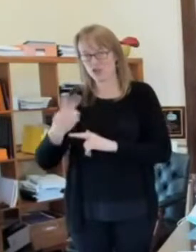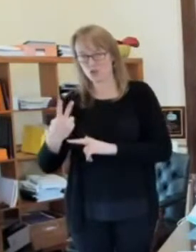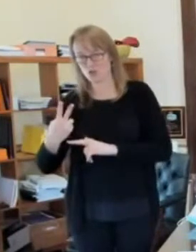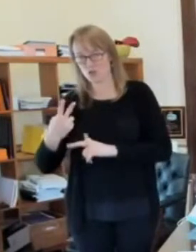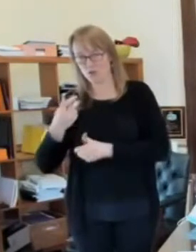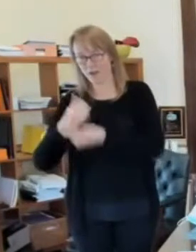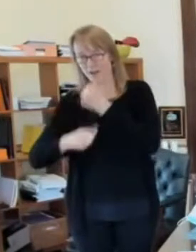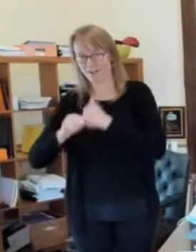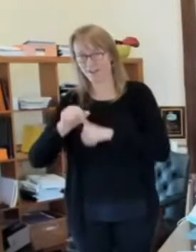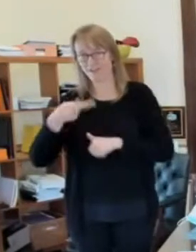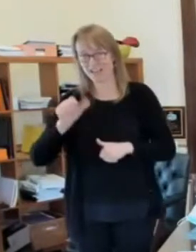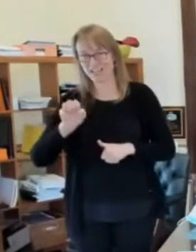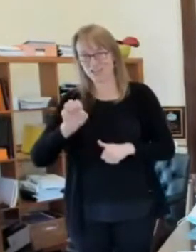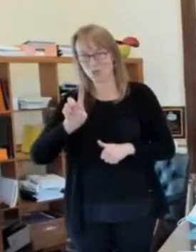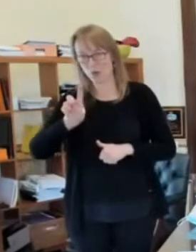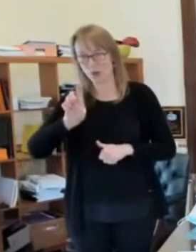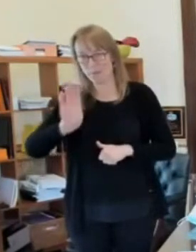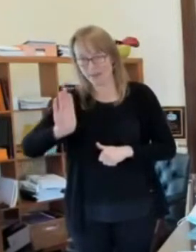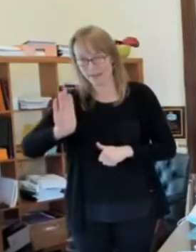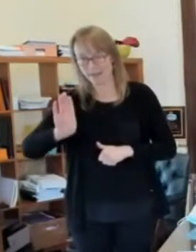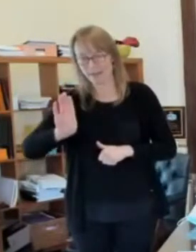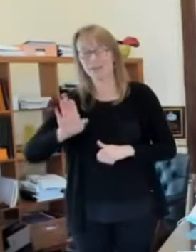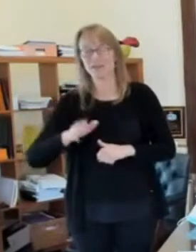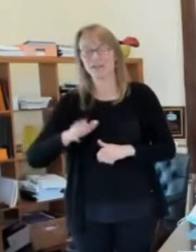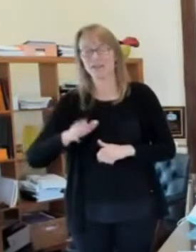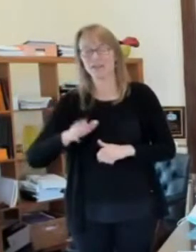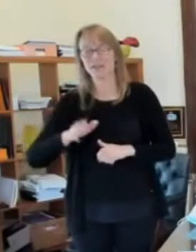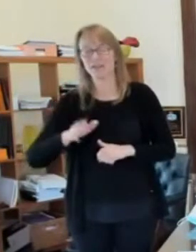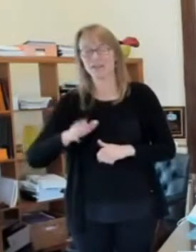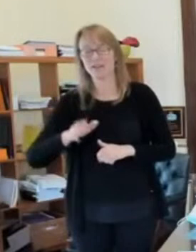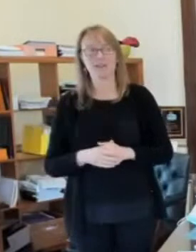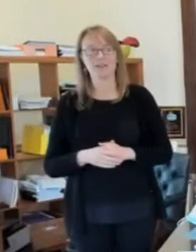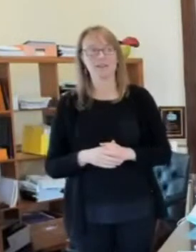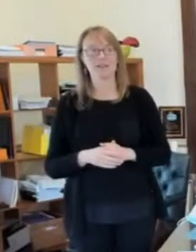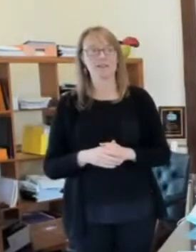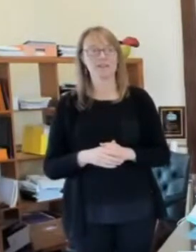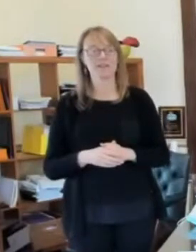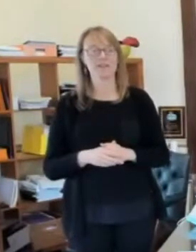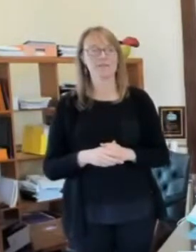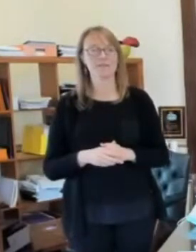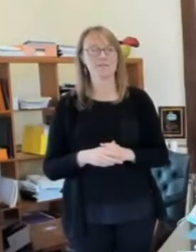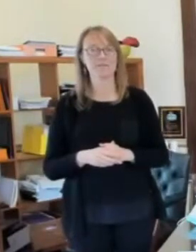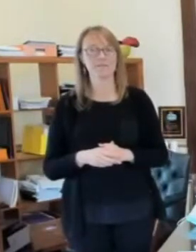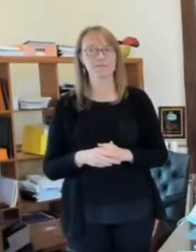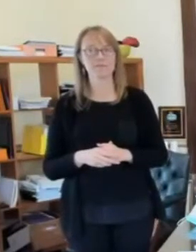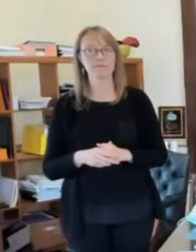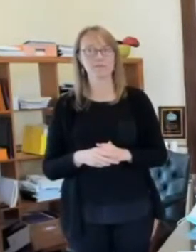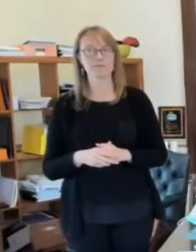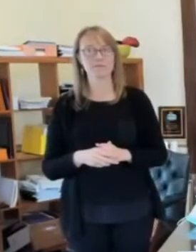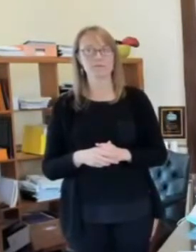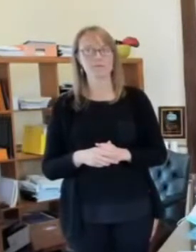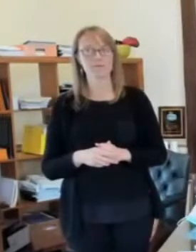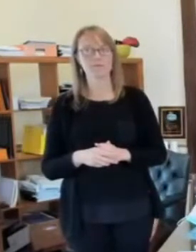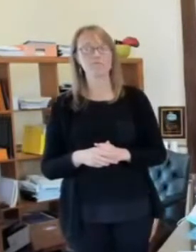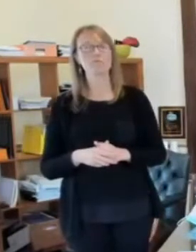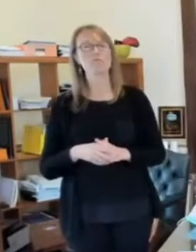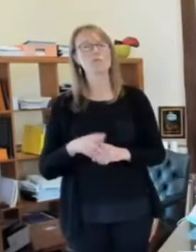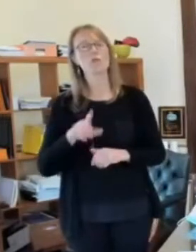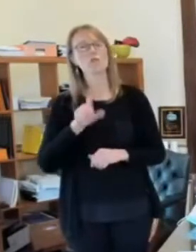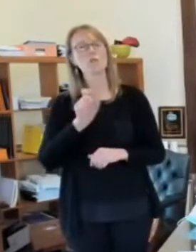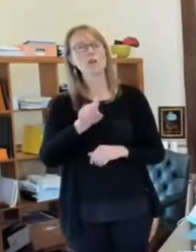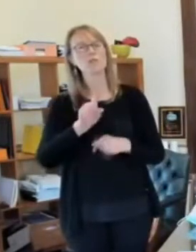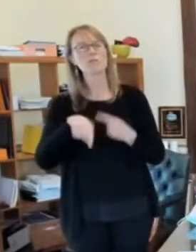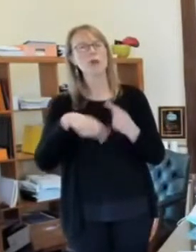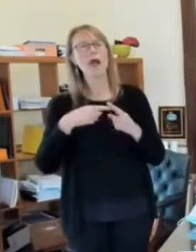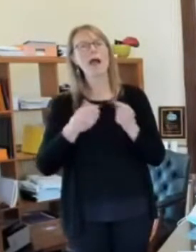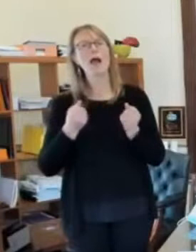So. Question about the positivity rate. You talked about it going down. Is it going down because of fewer